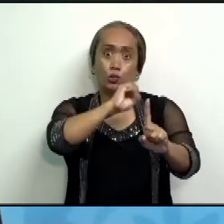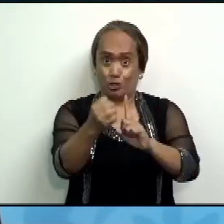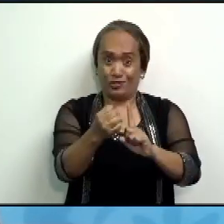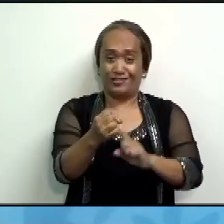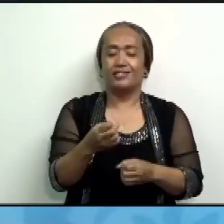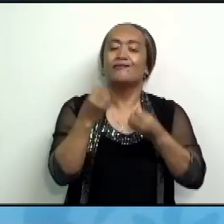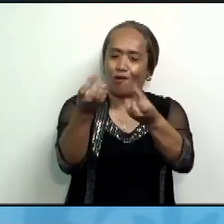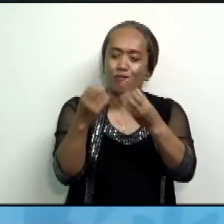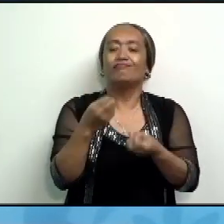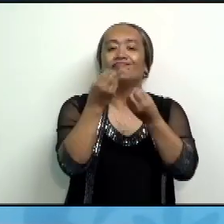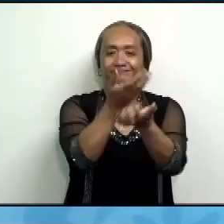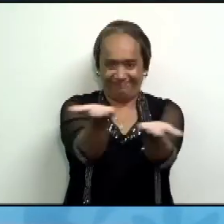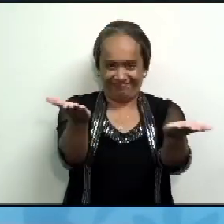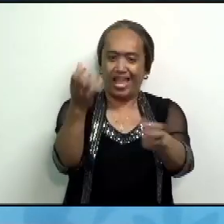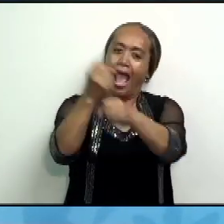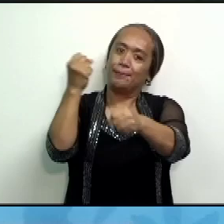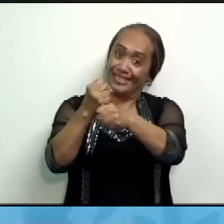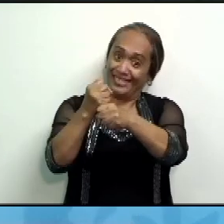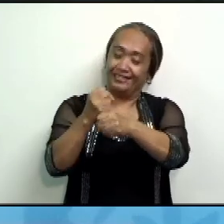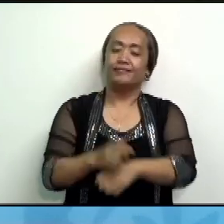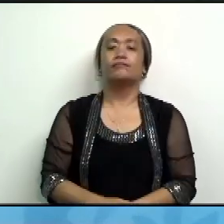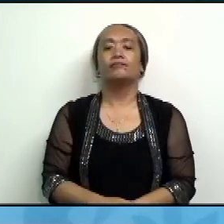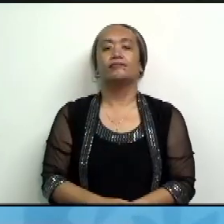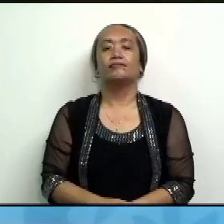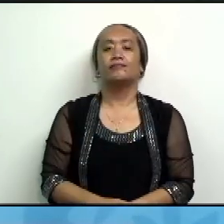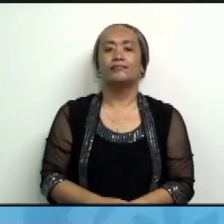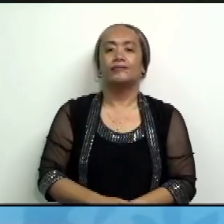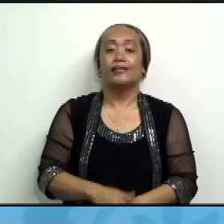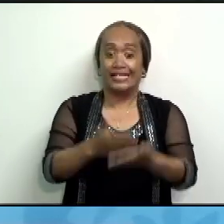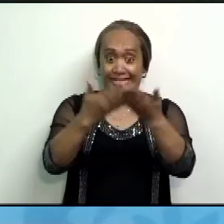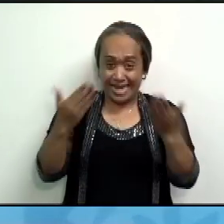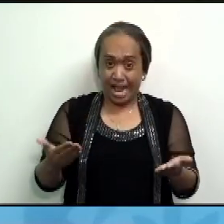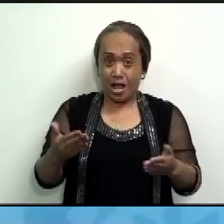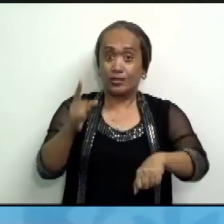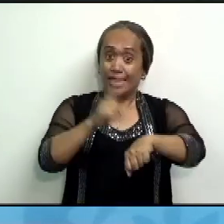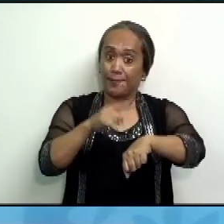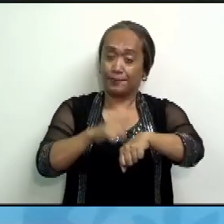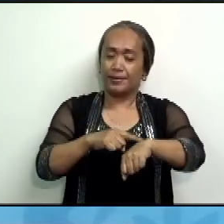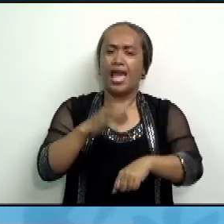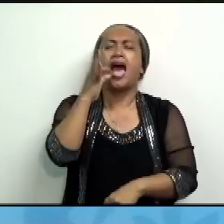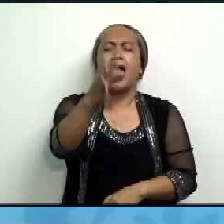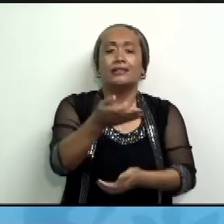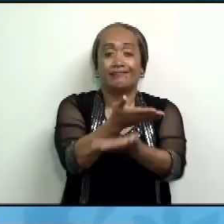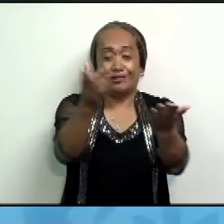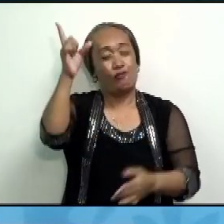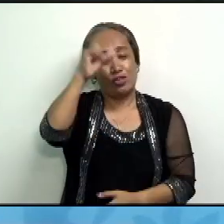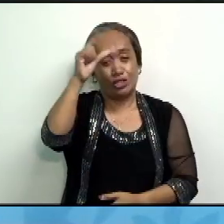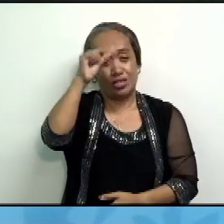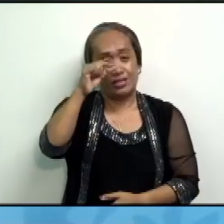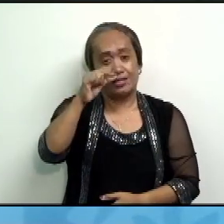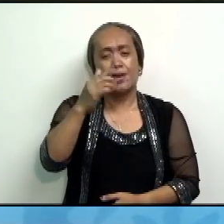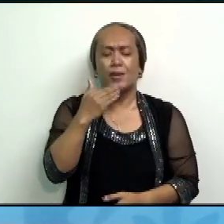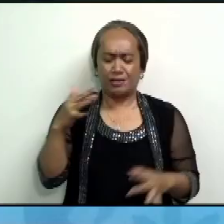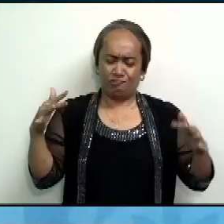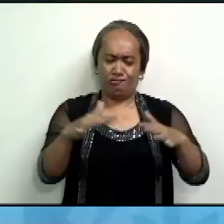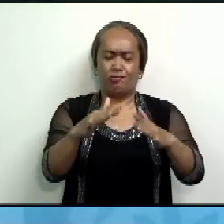informed. At this time, I also ask all Fijians to come